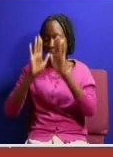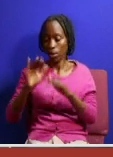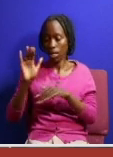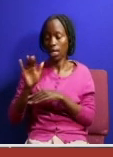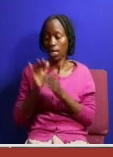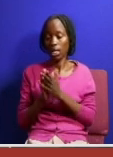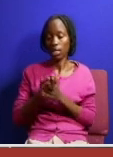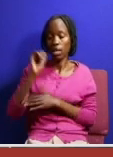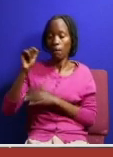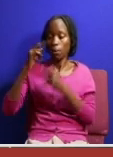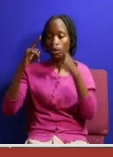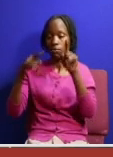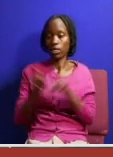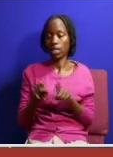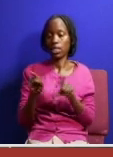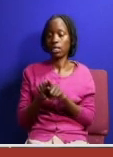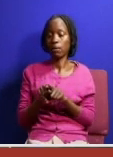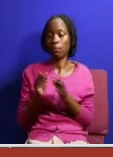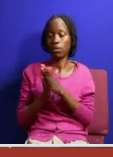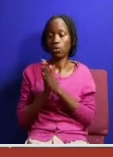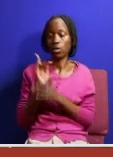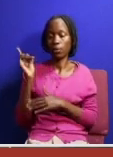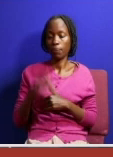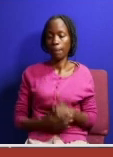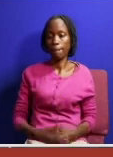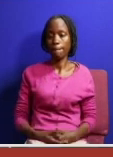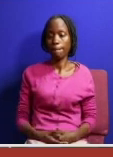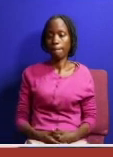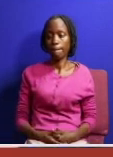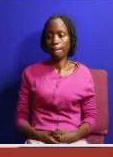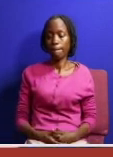perceived political success. Gloria Musimbi with more.